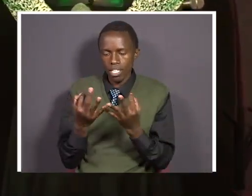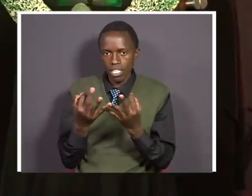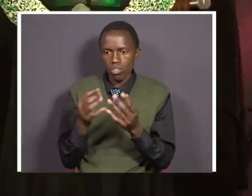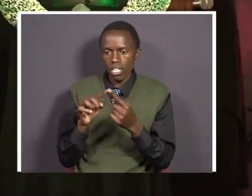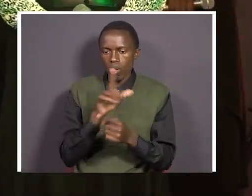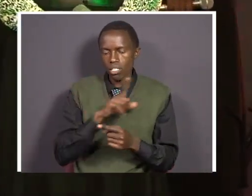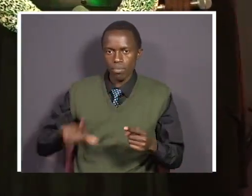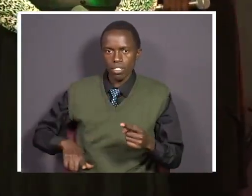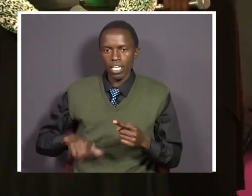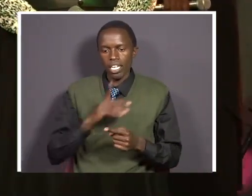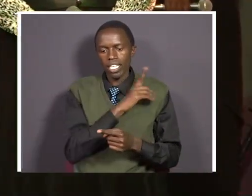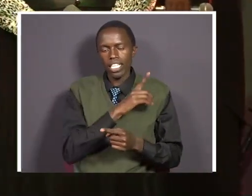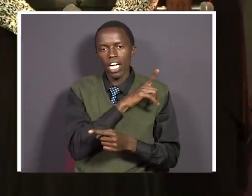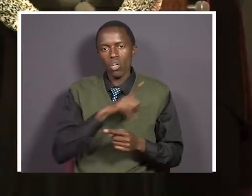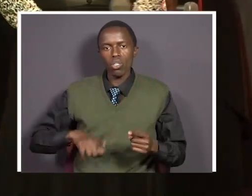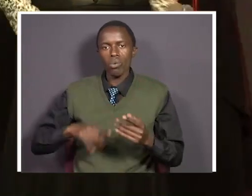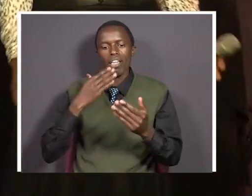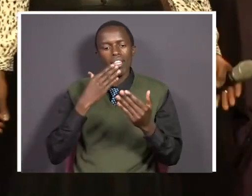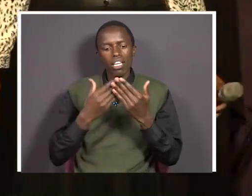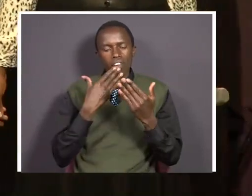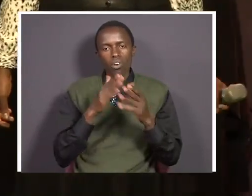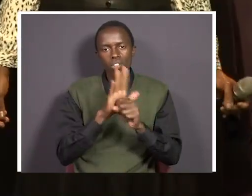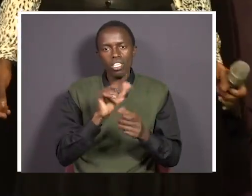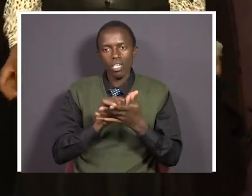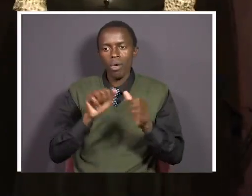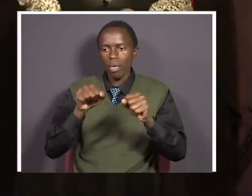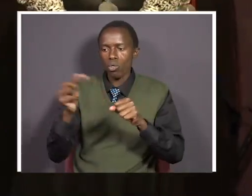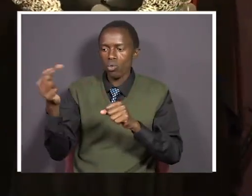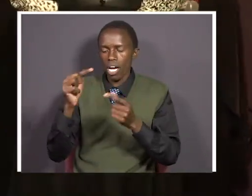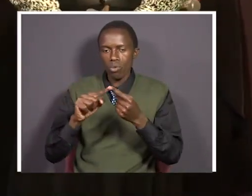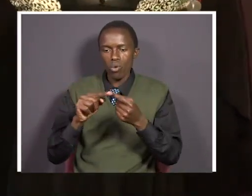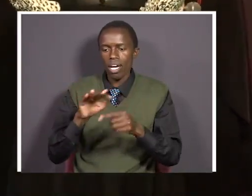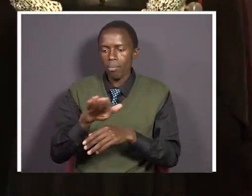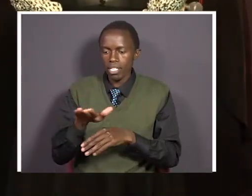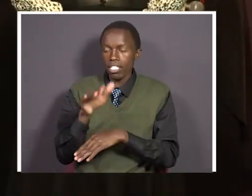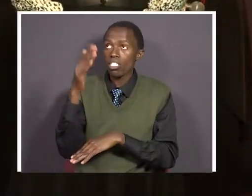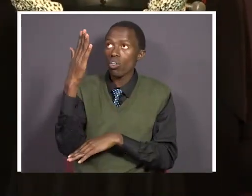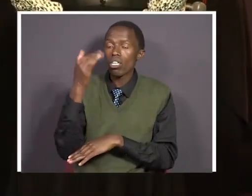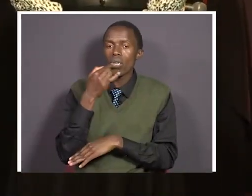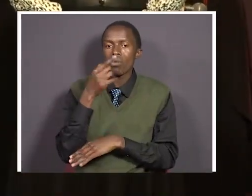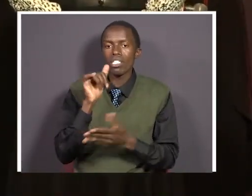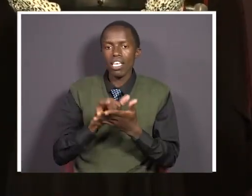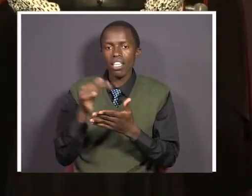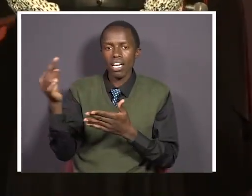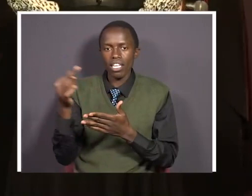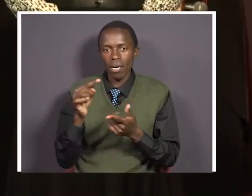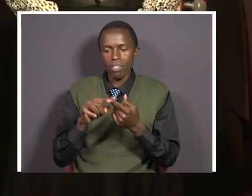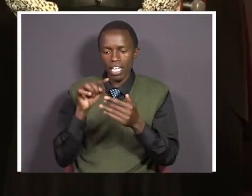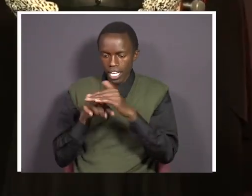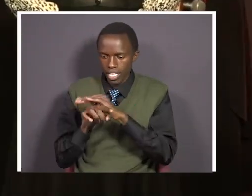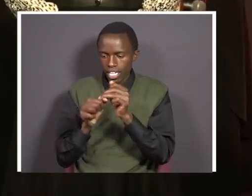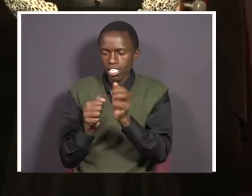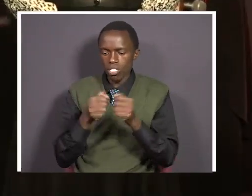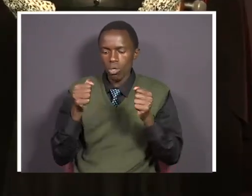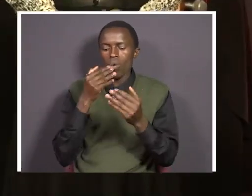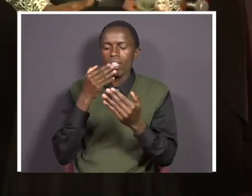to the Lord. Dear Lord, we are grateful this day that we're able to come into your presence. You say that we come and enter your gates